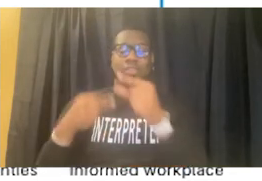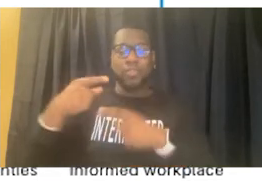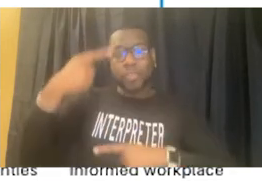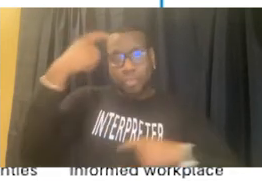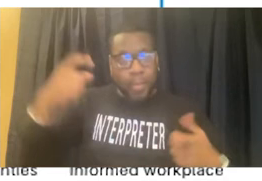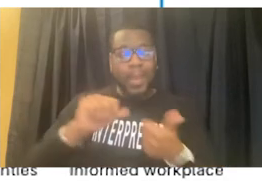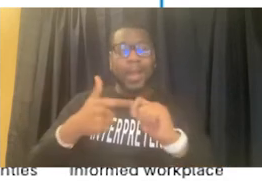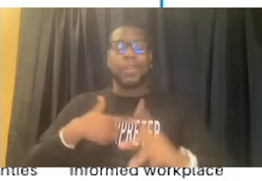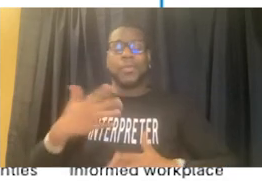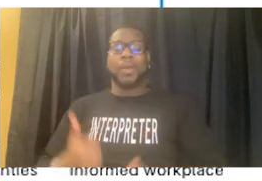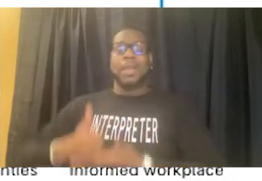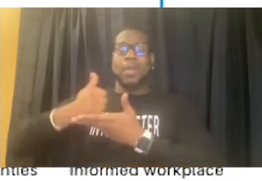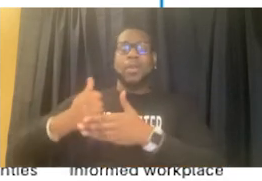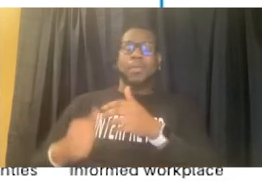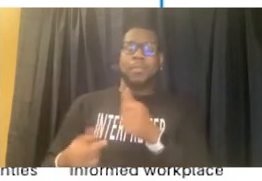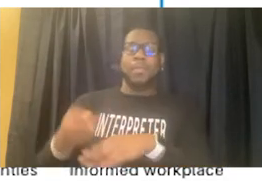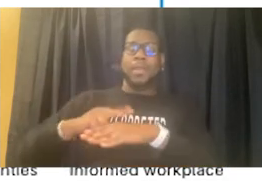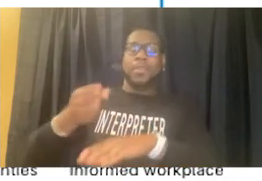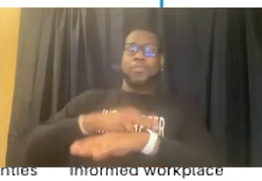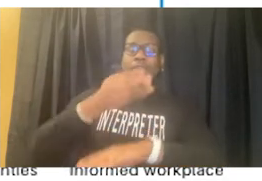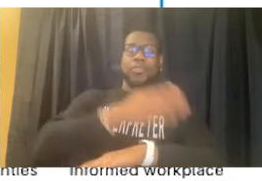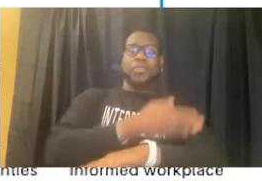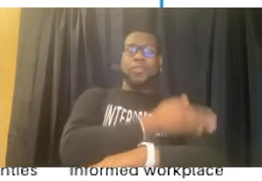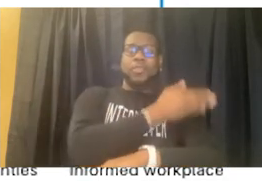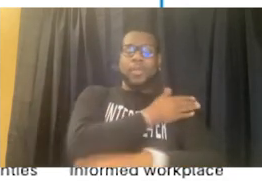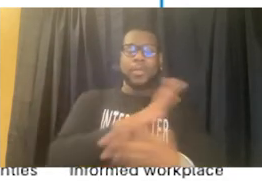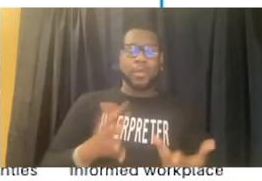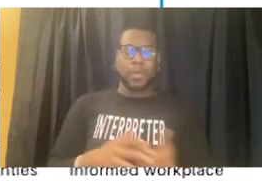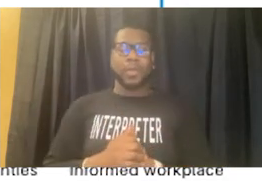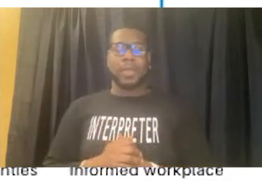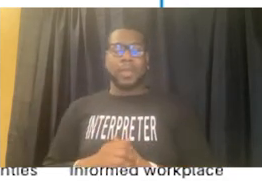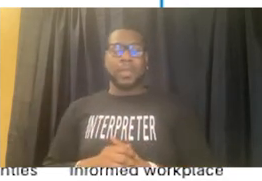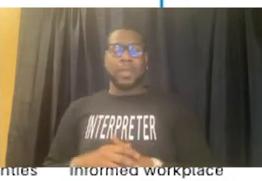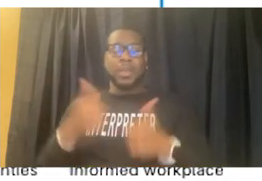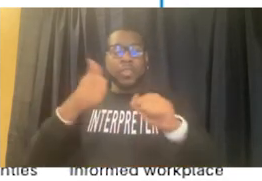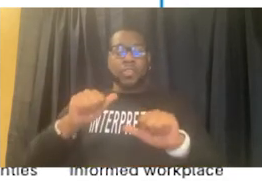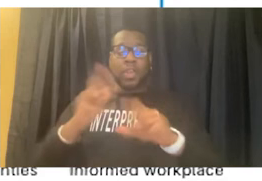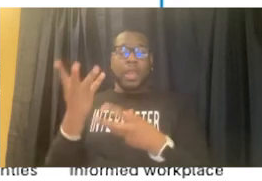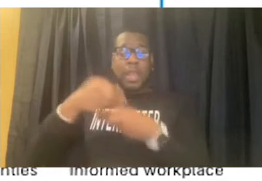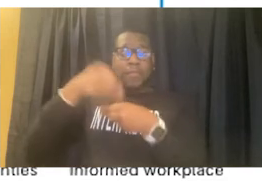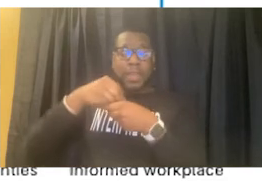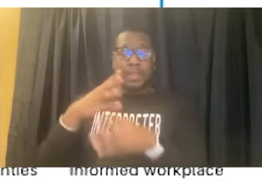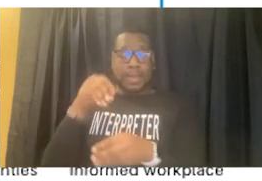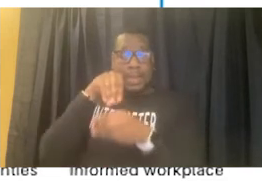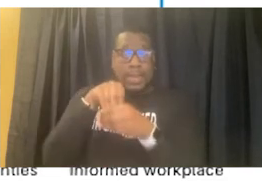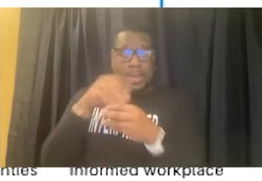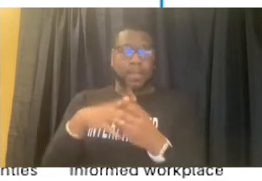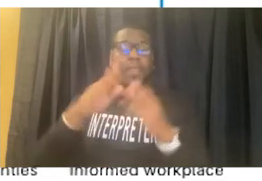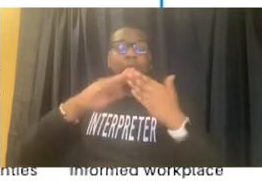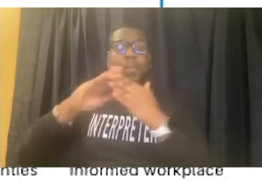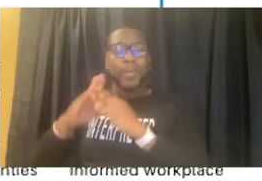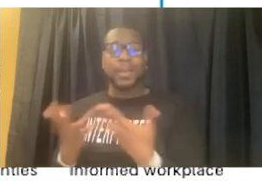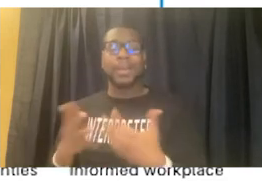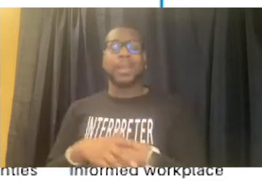systems, ending cycles of separation. I'm an adoptee, investing in community resources rather than automatically taking children away